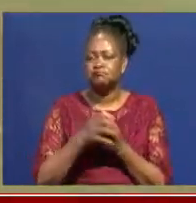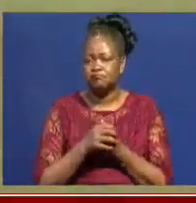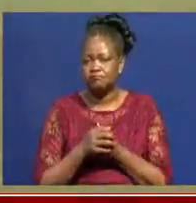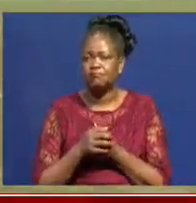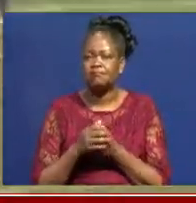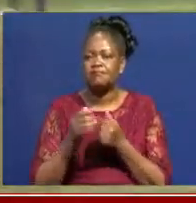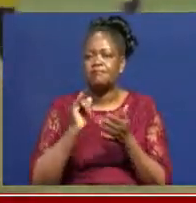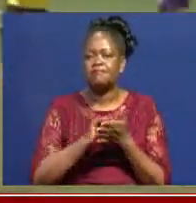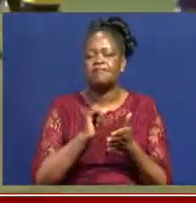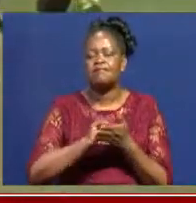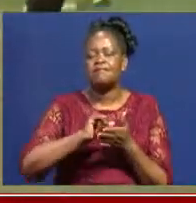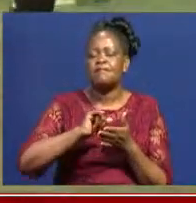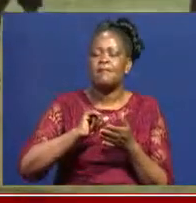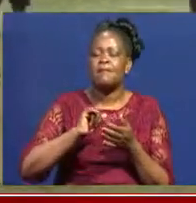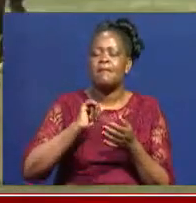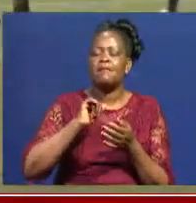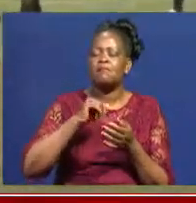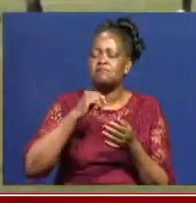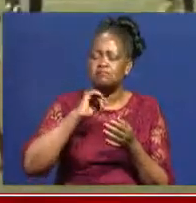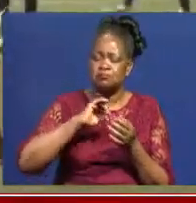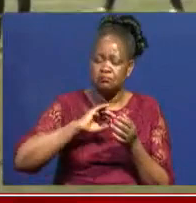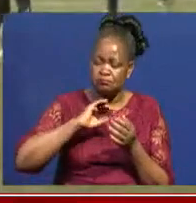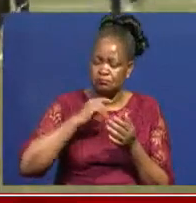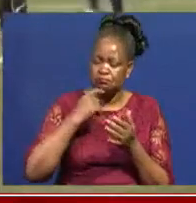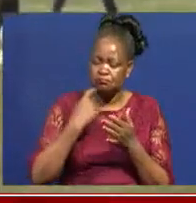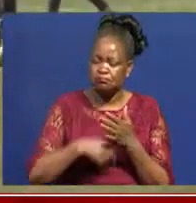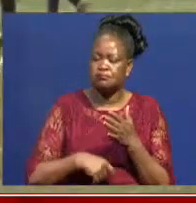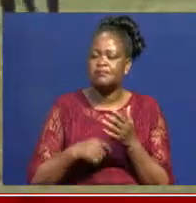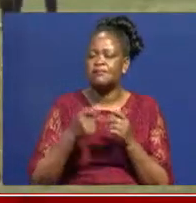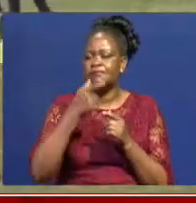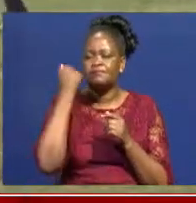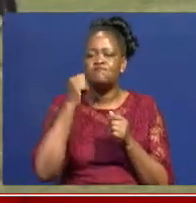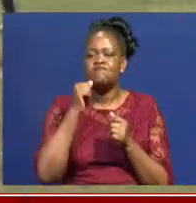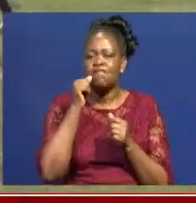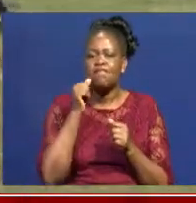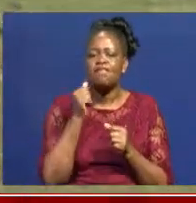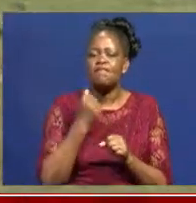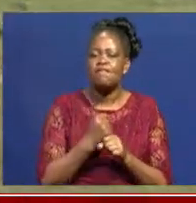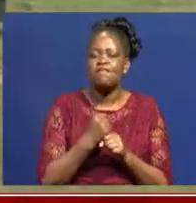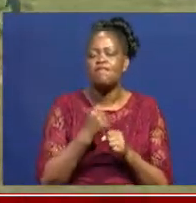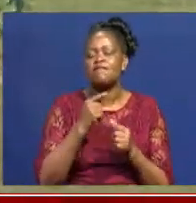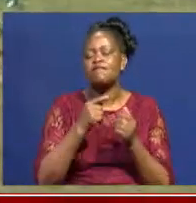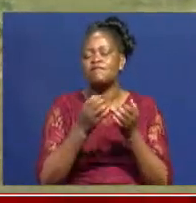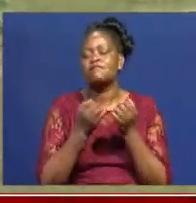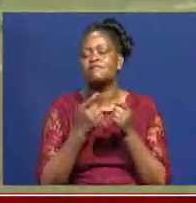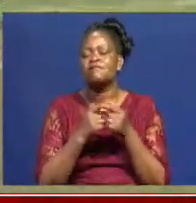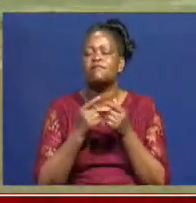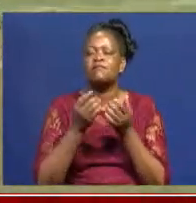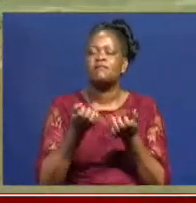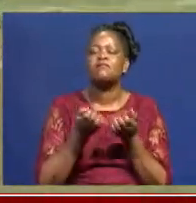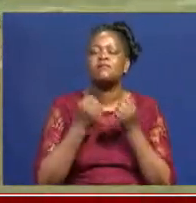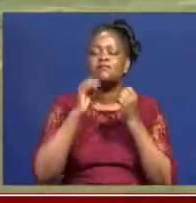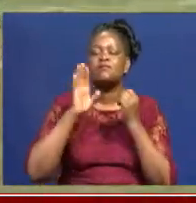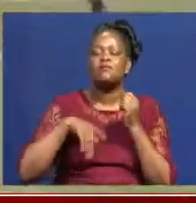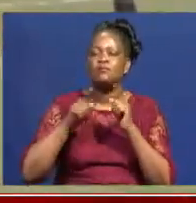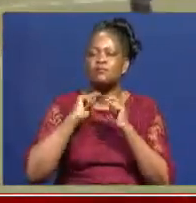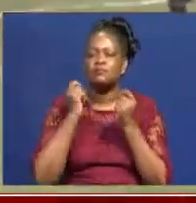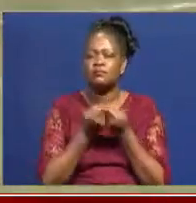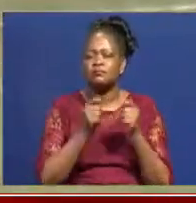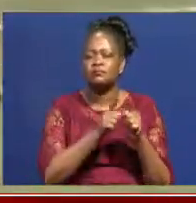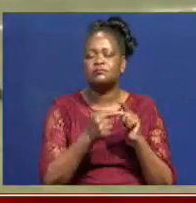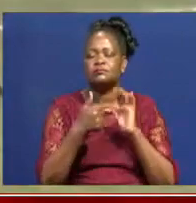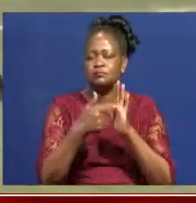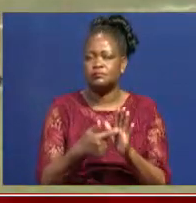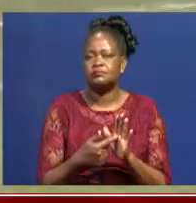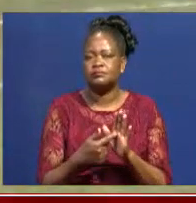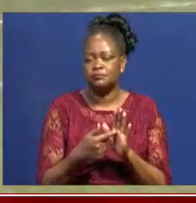$3,300, which was a penalty for the non-fulfillment of the criteria that required presenting a women's team as stipulated